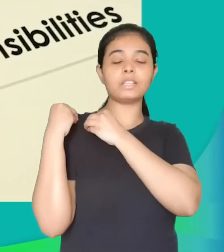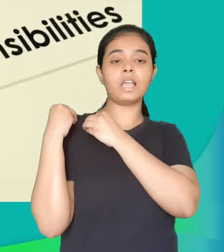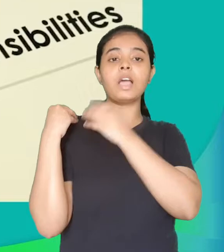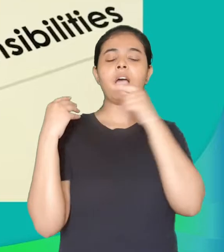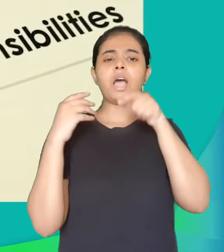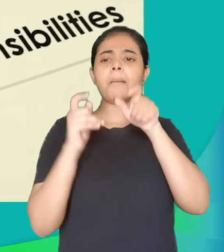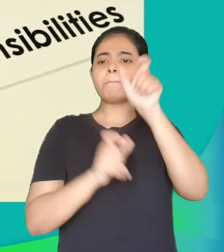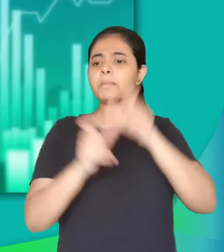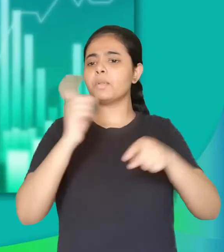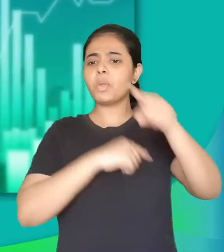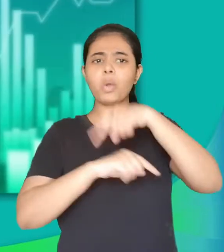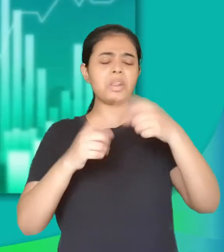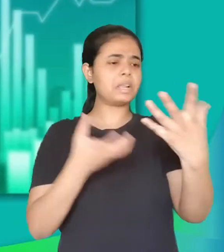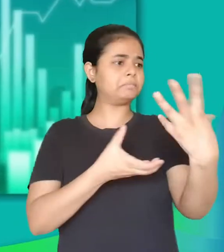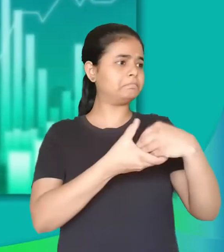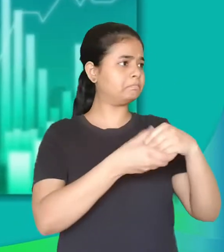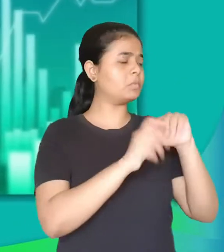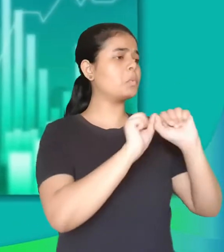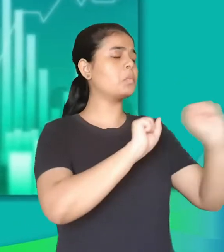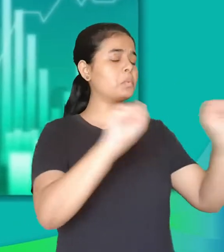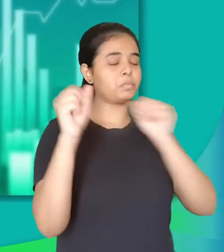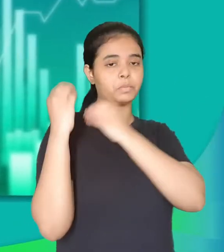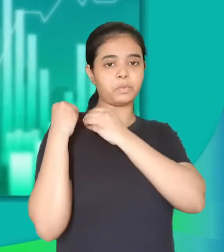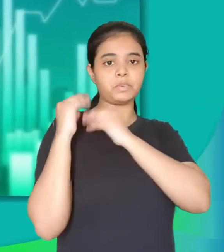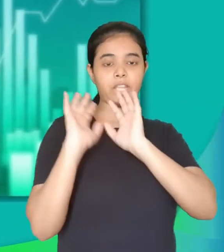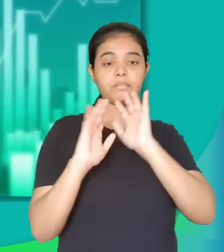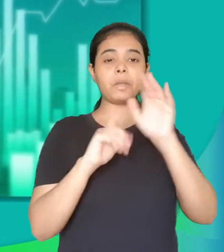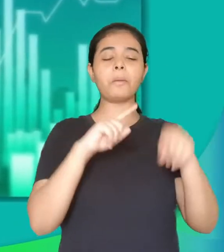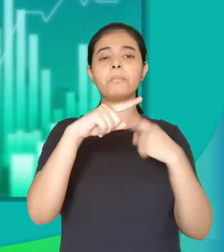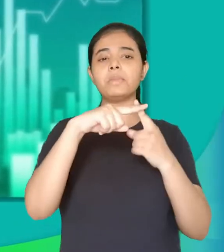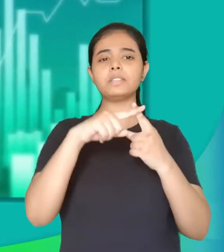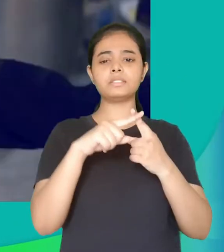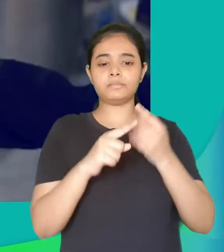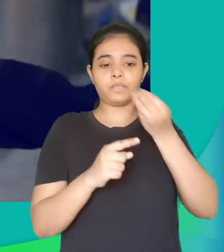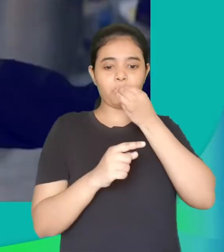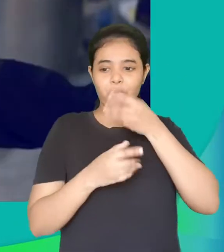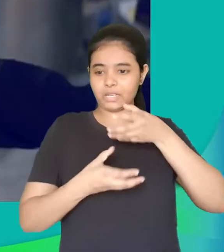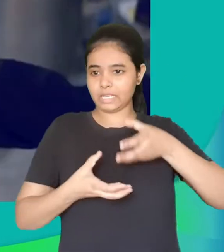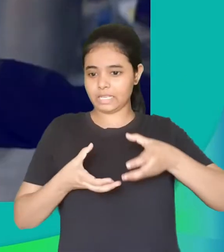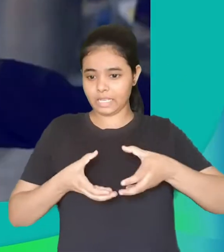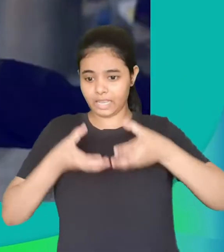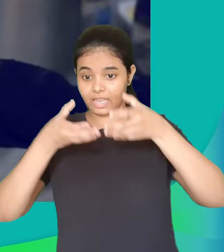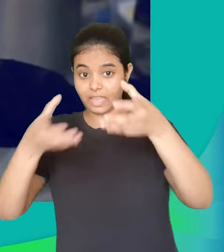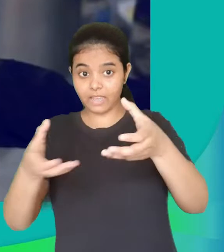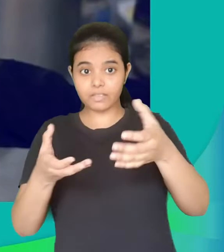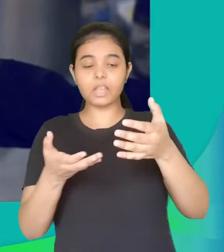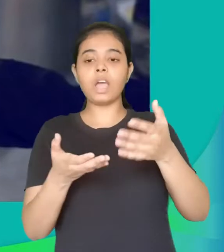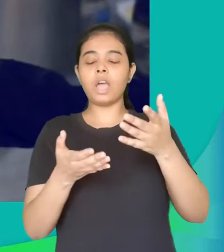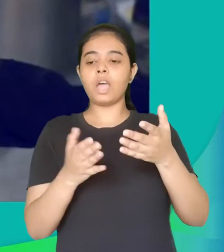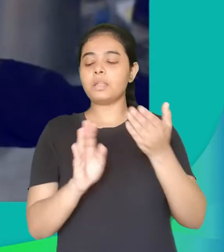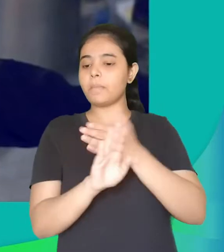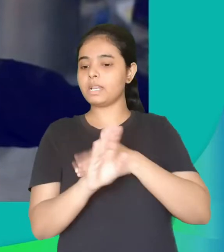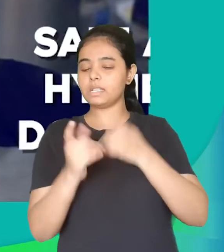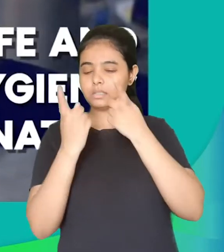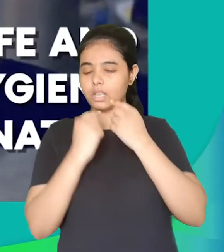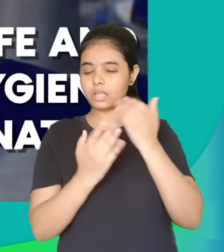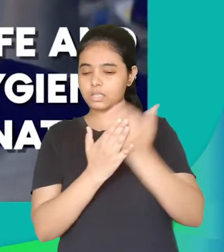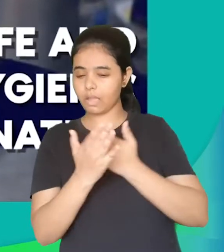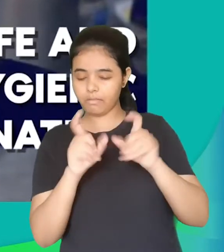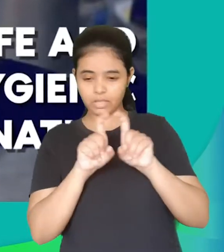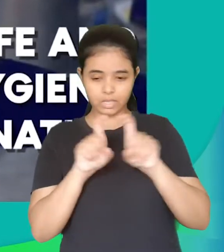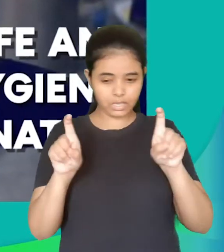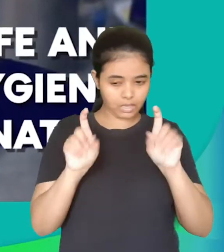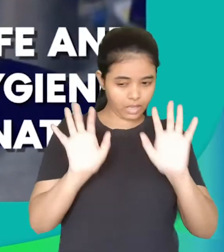and responsibilities for various stakeholders involved and key requirements for ensuring safe